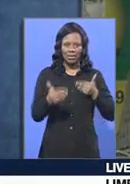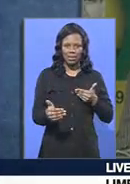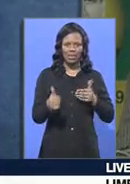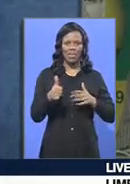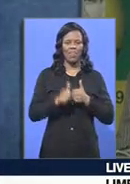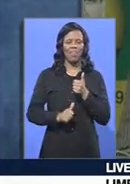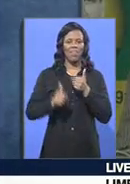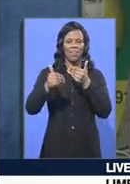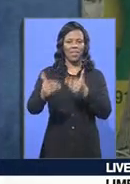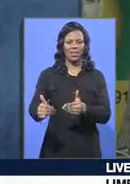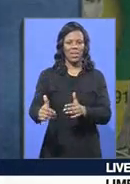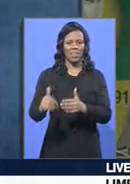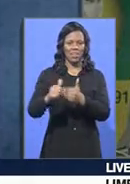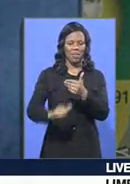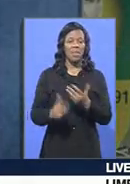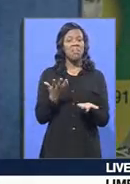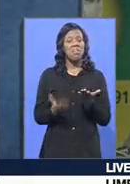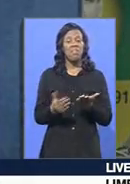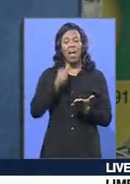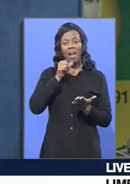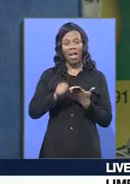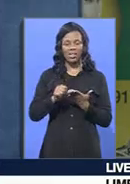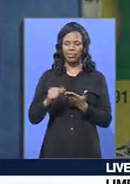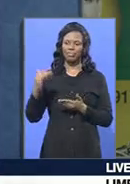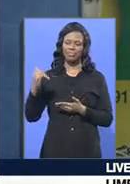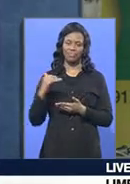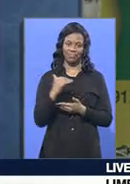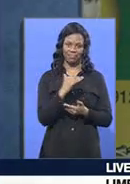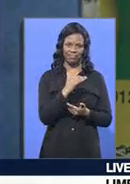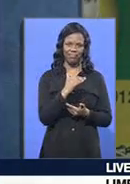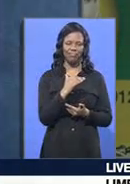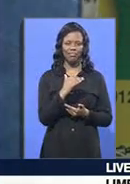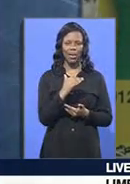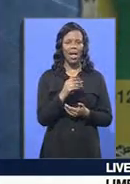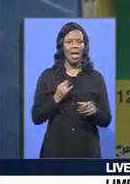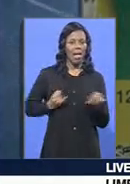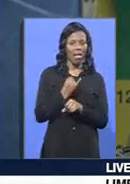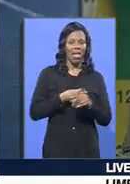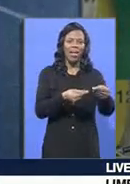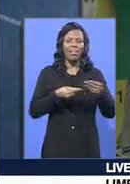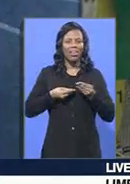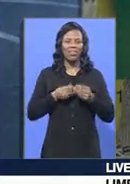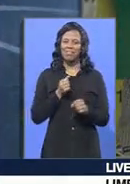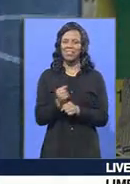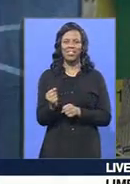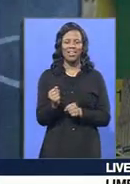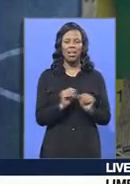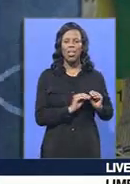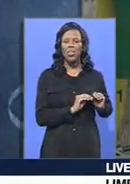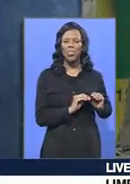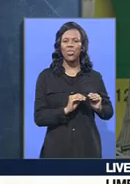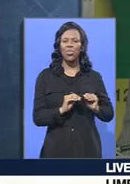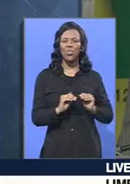when they came, were often delayed for long periods and